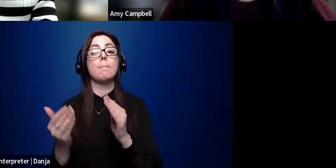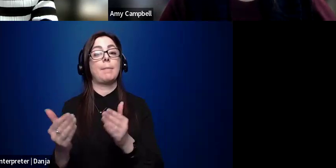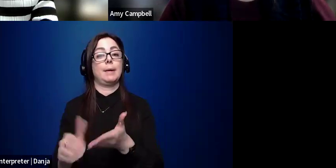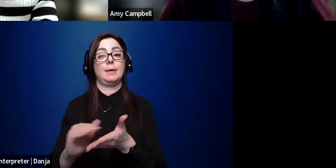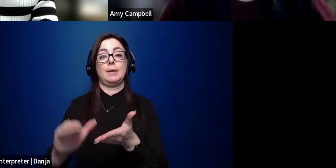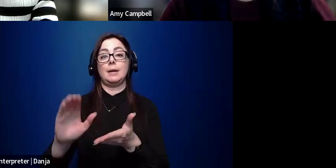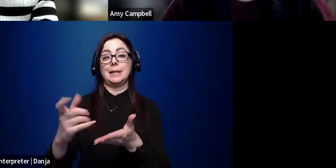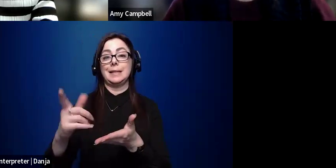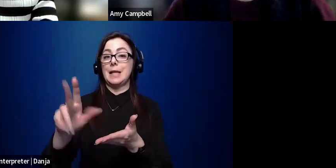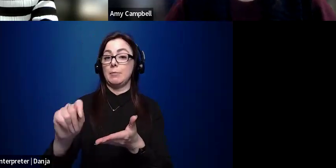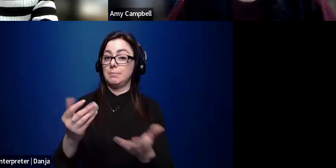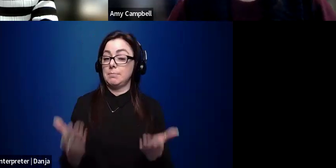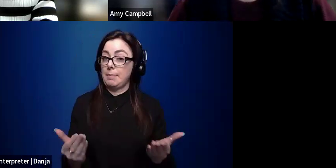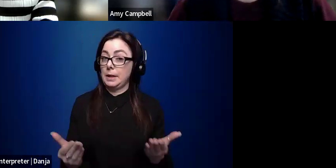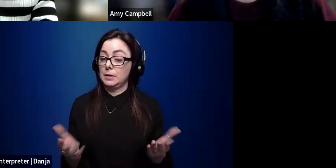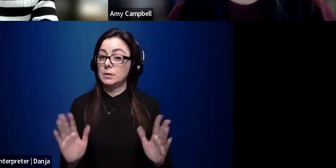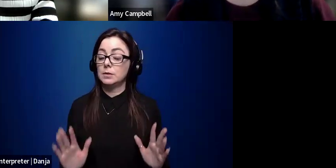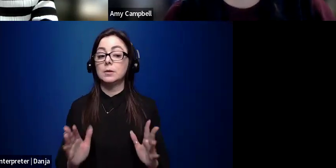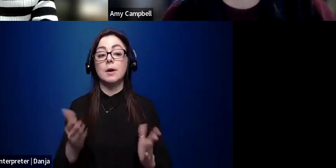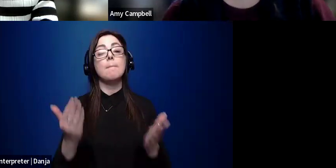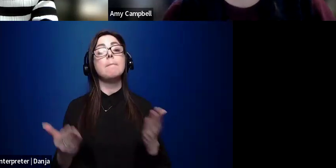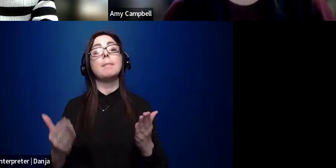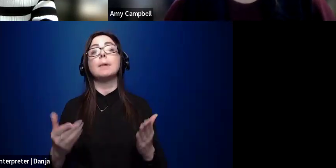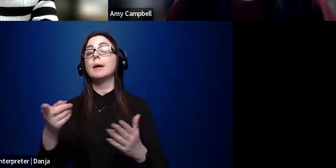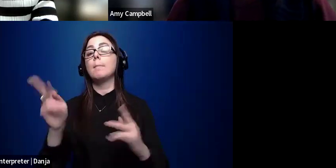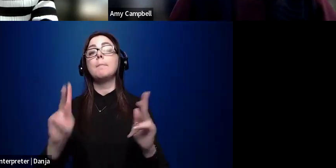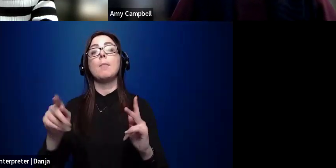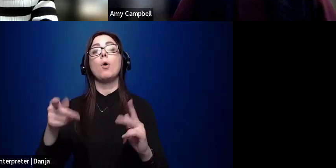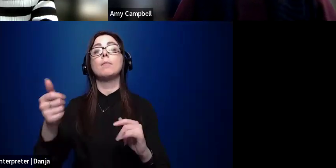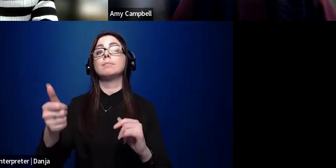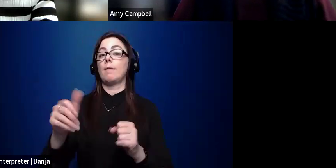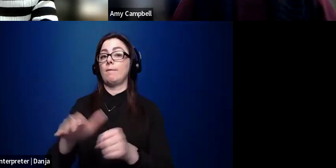Usually there's a list of people that maybe are full-time caregivers,